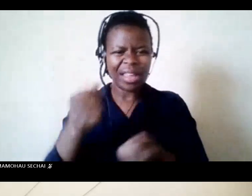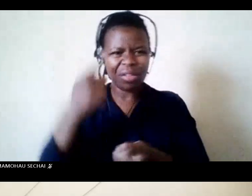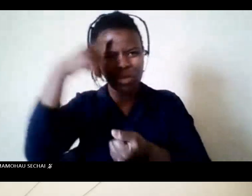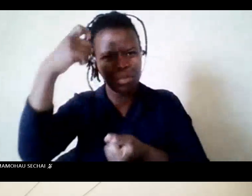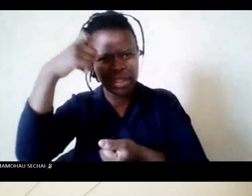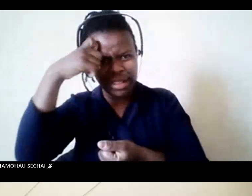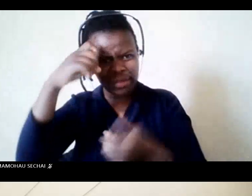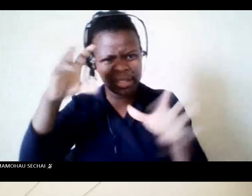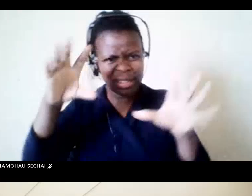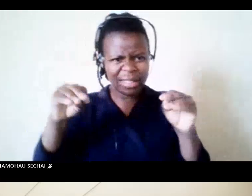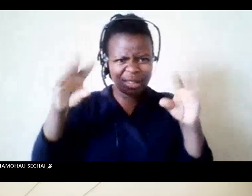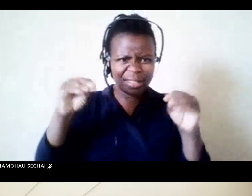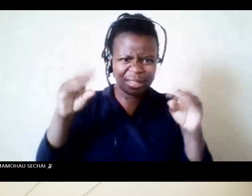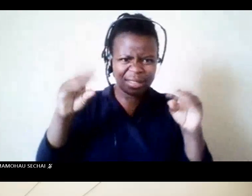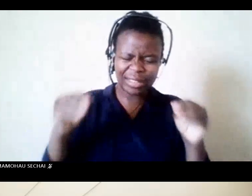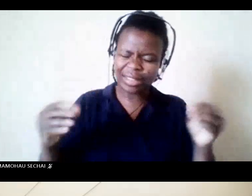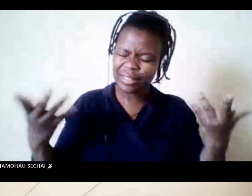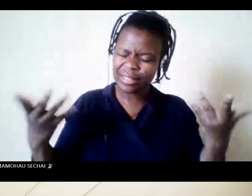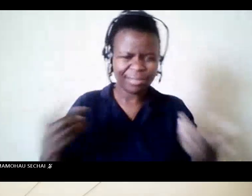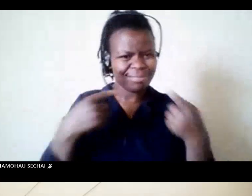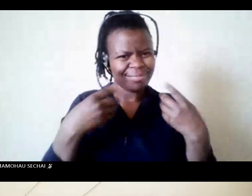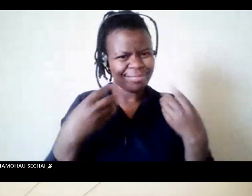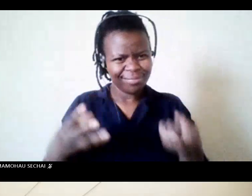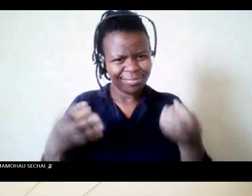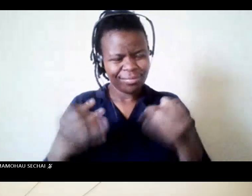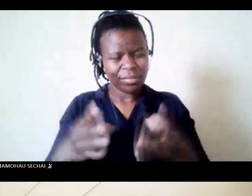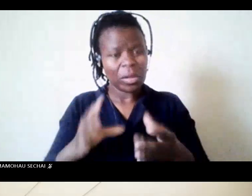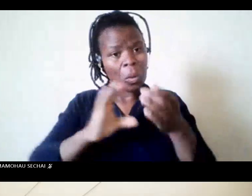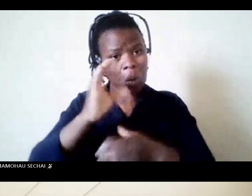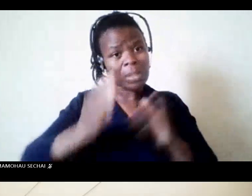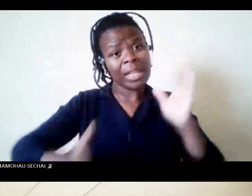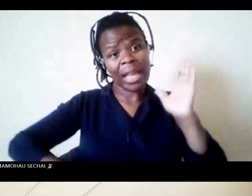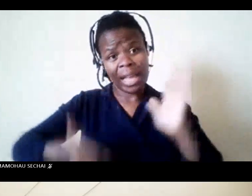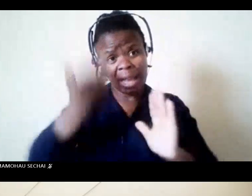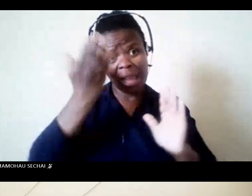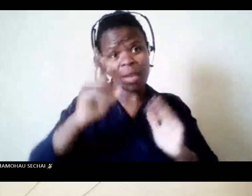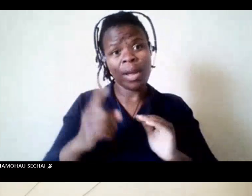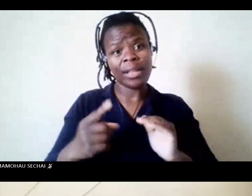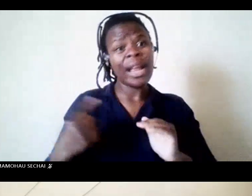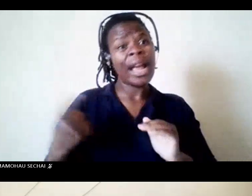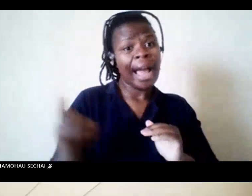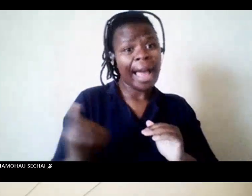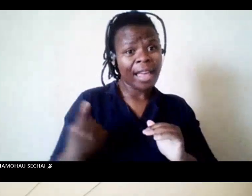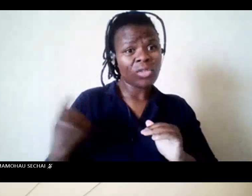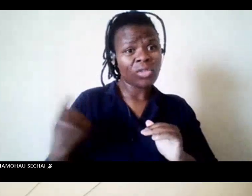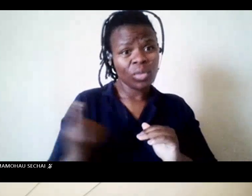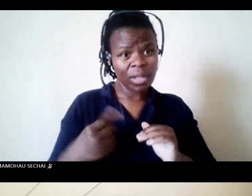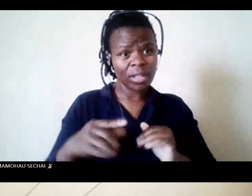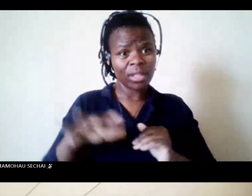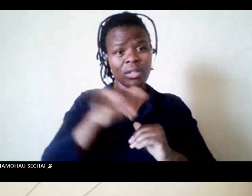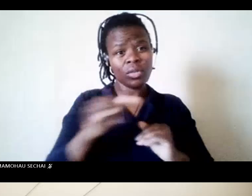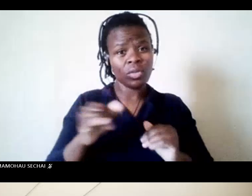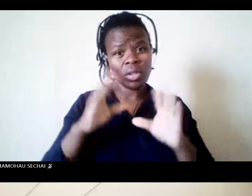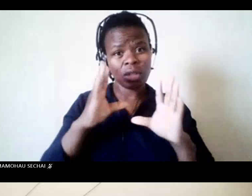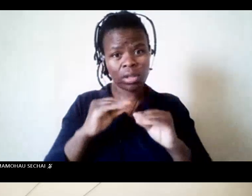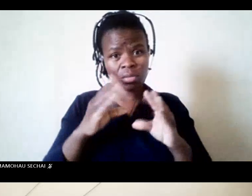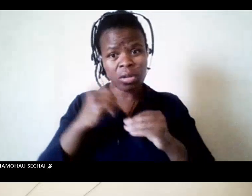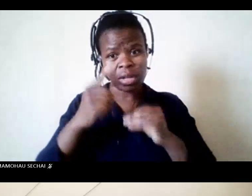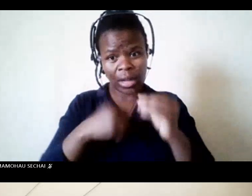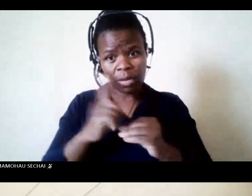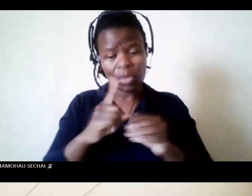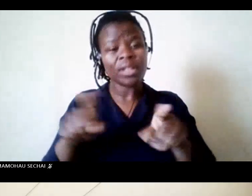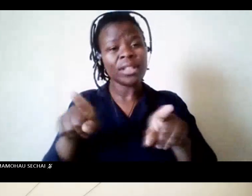are prevalent and everything. So it causes a high degree of isolation that Chantal was talking about. So the level of support and